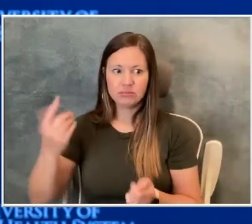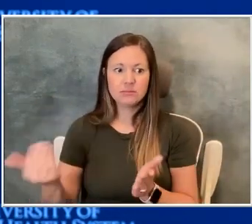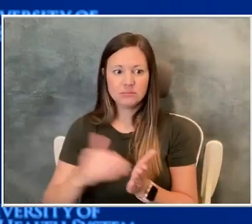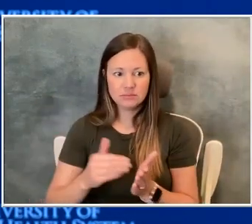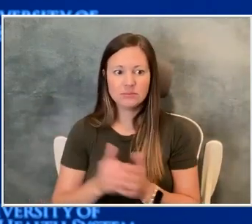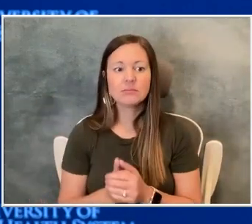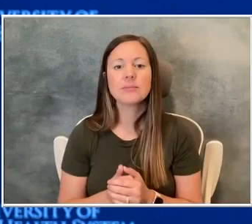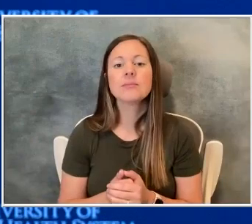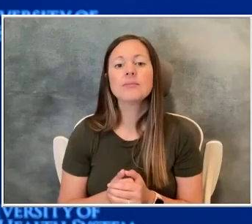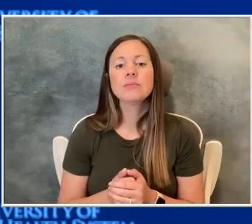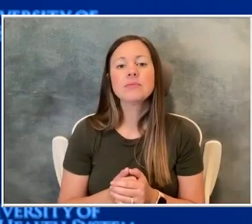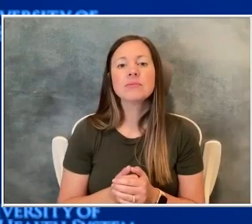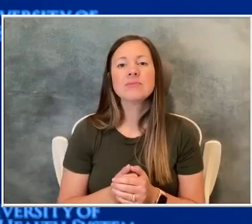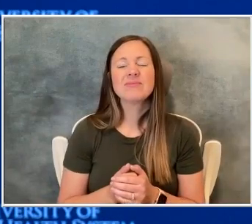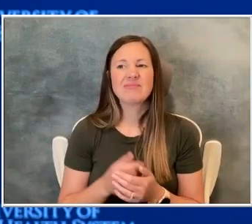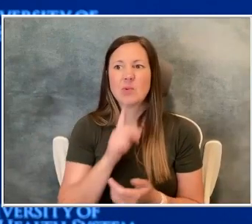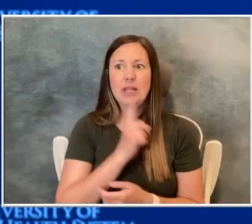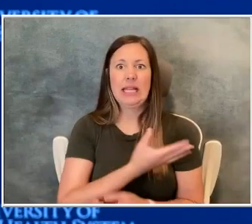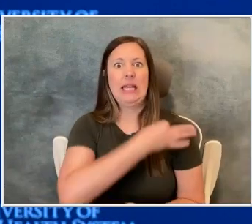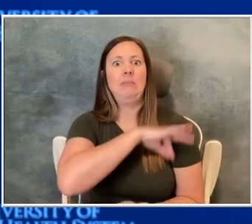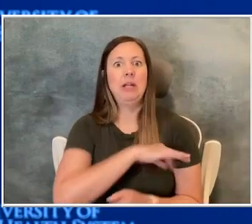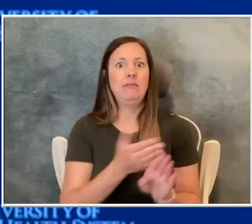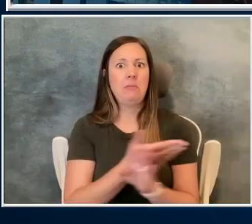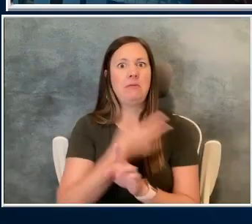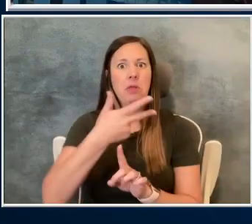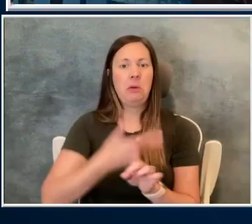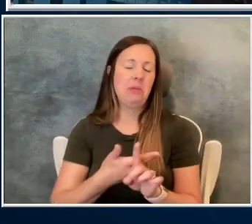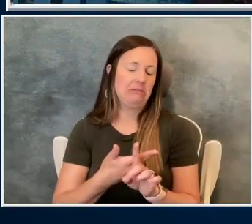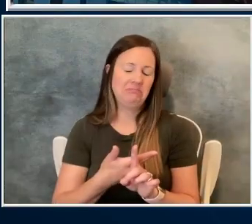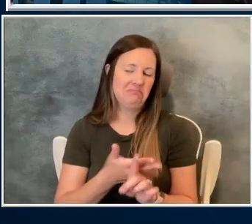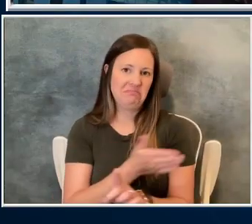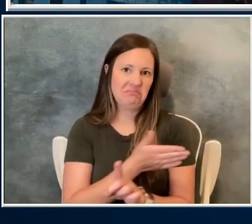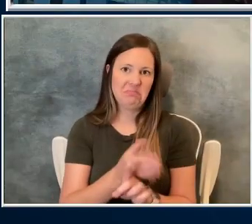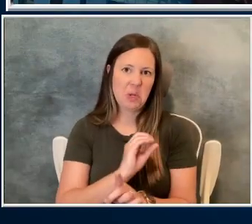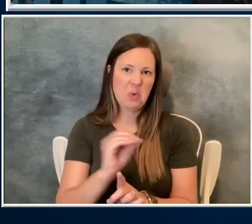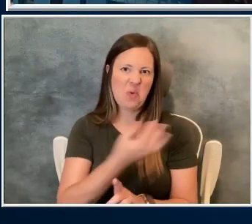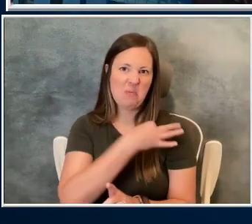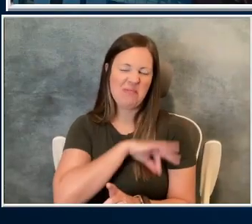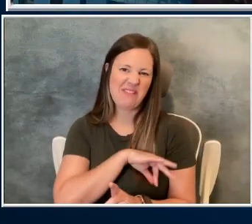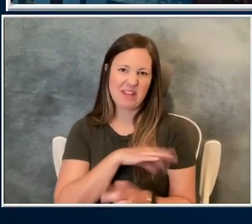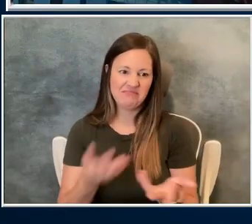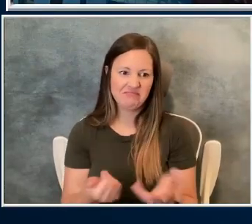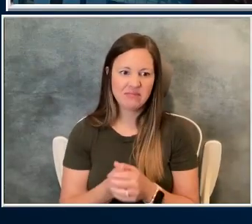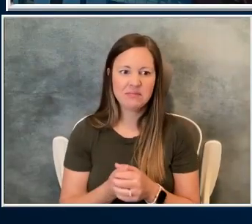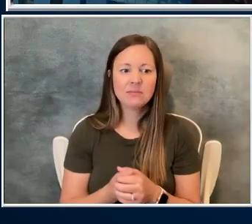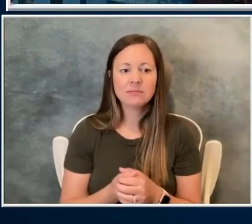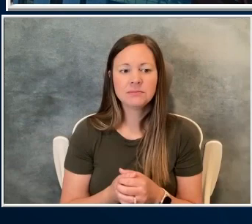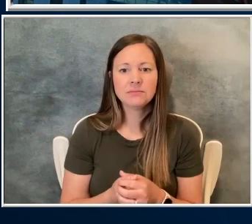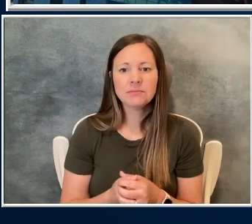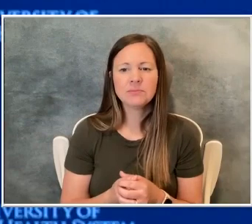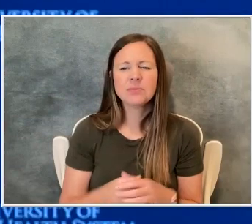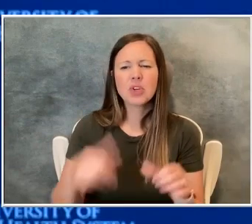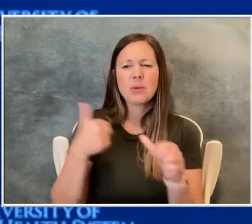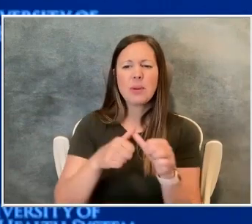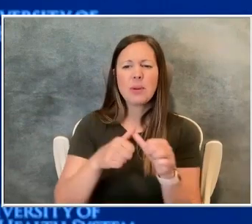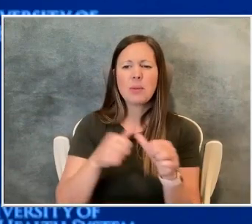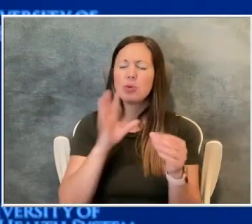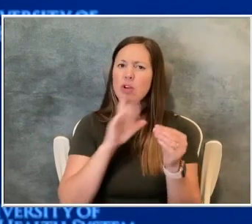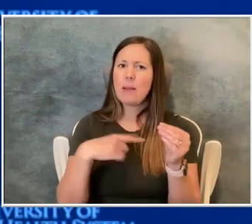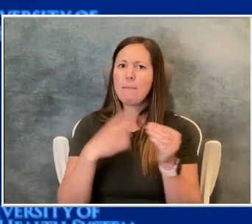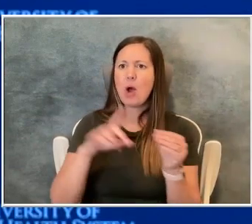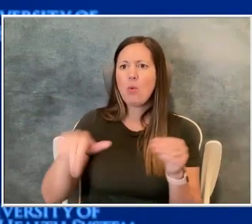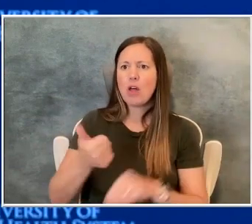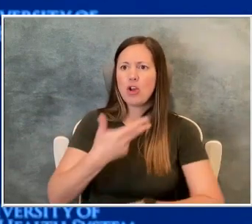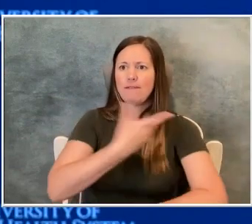before 3 months after having COVID recently. And just remember, as we were talking about the other vaccines as well, you